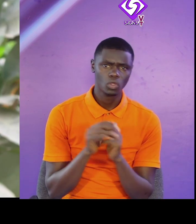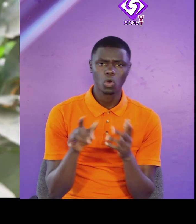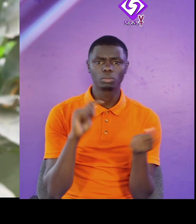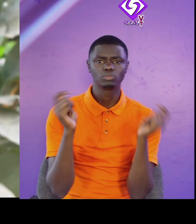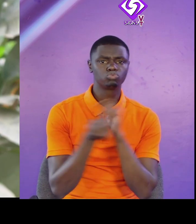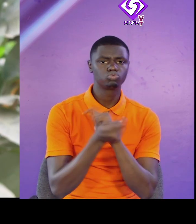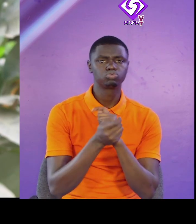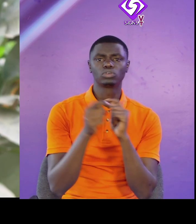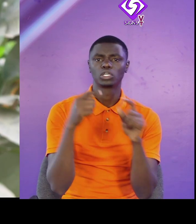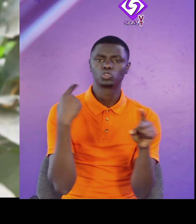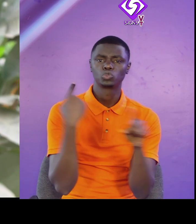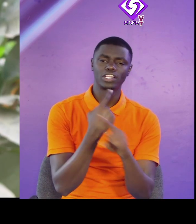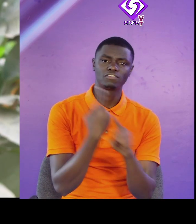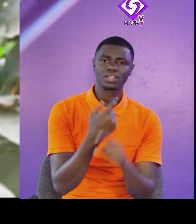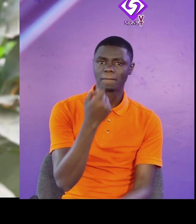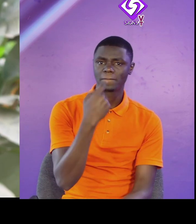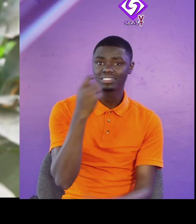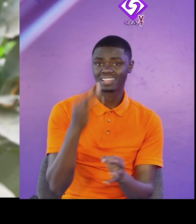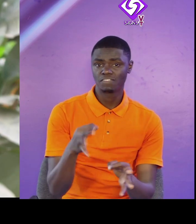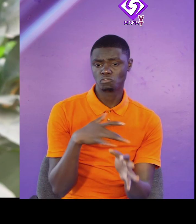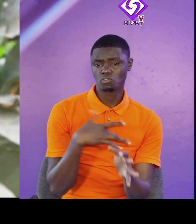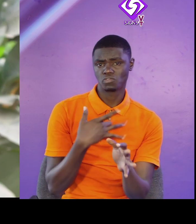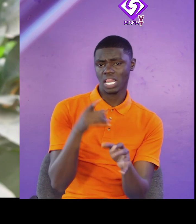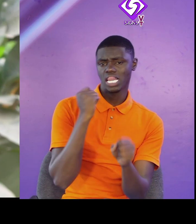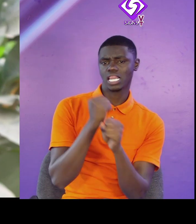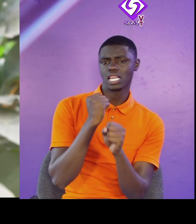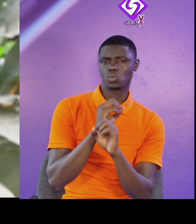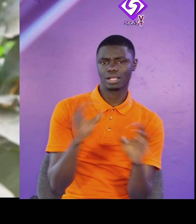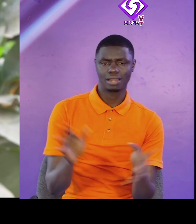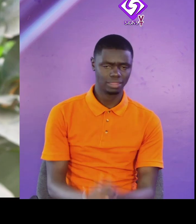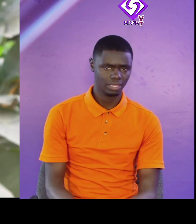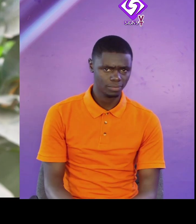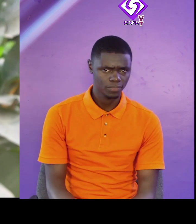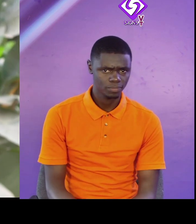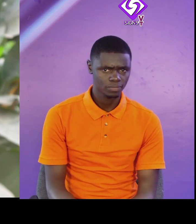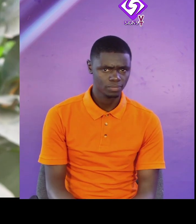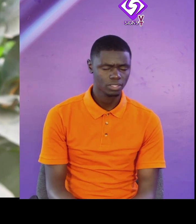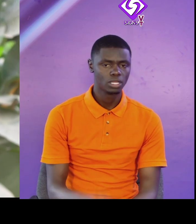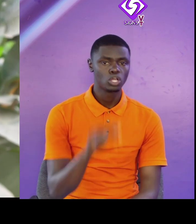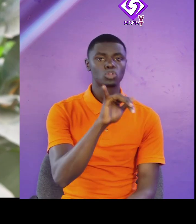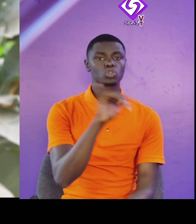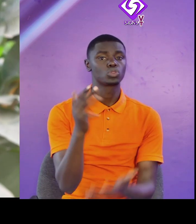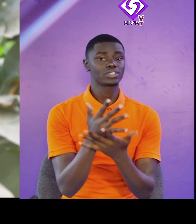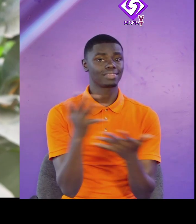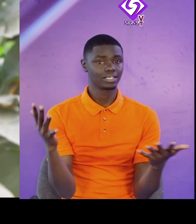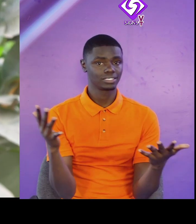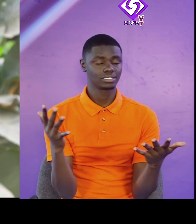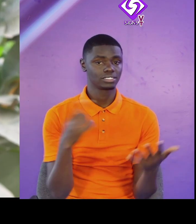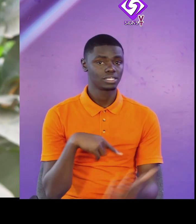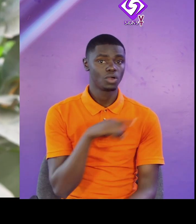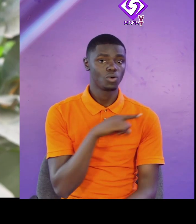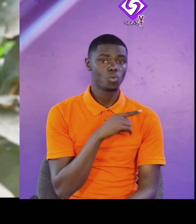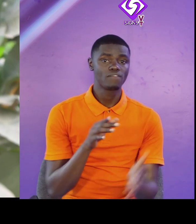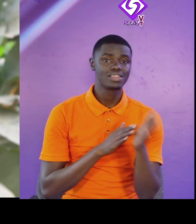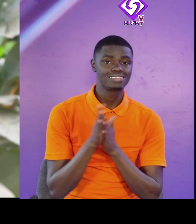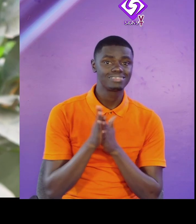different type of medication with less side effects. So these are things that we're really interested